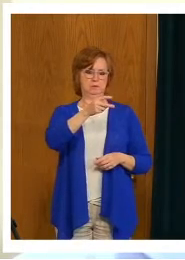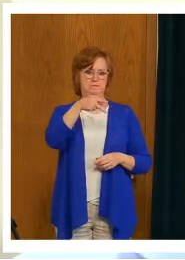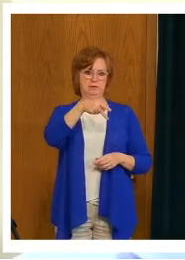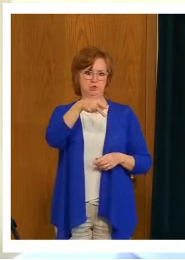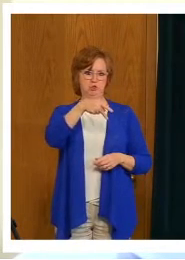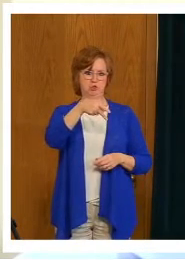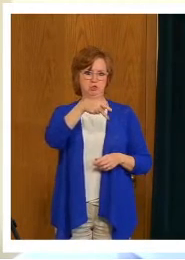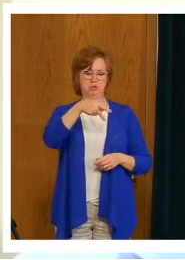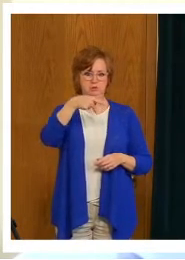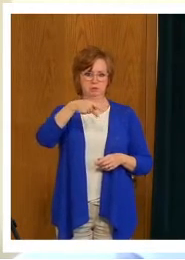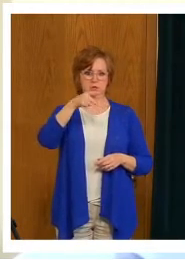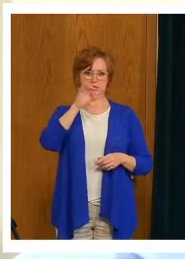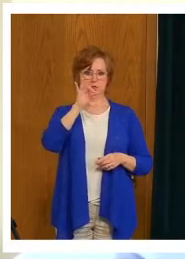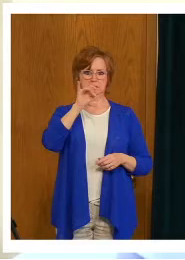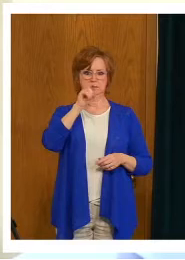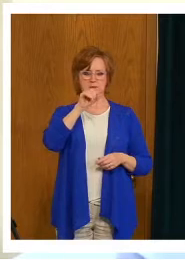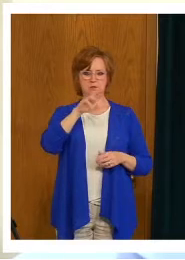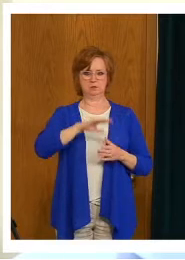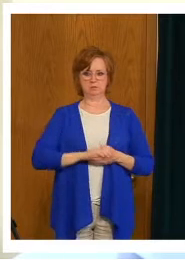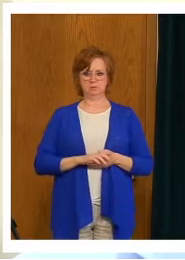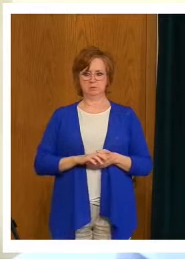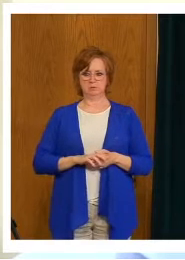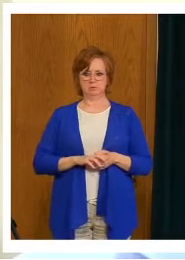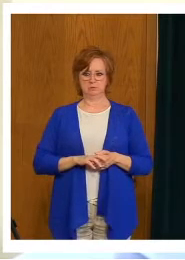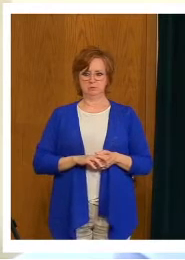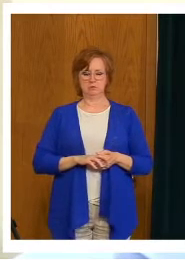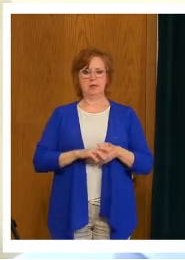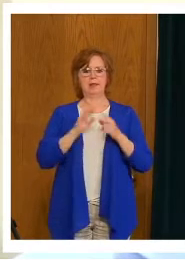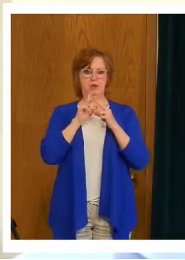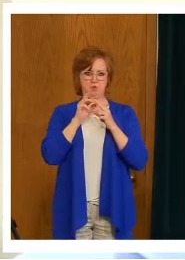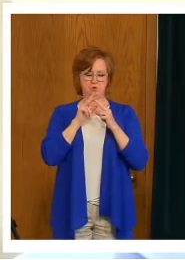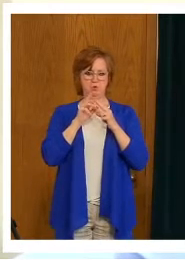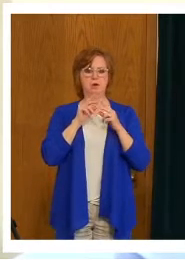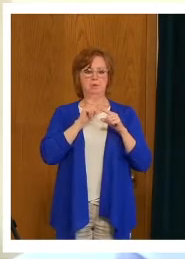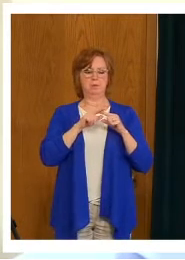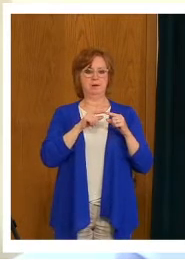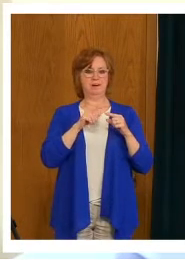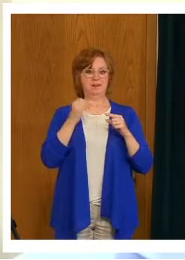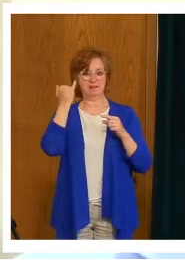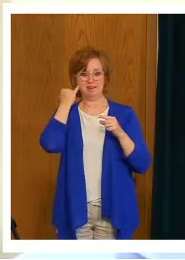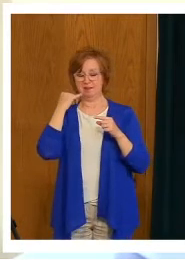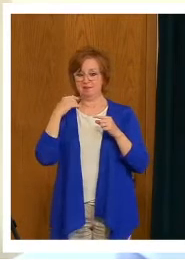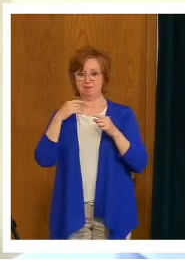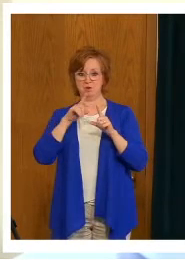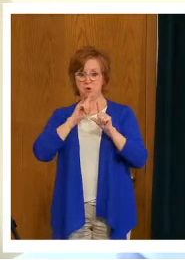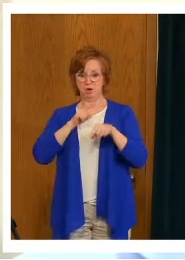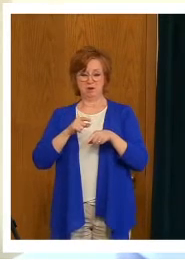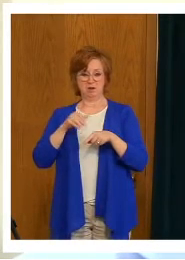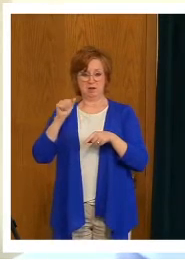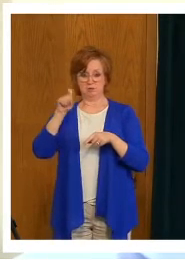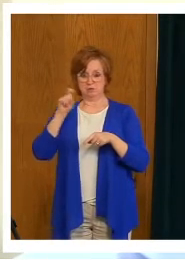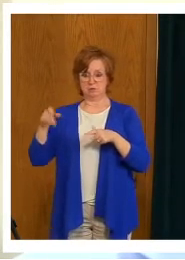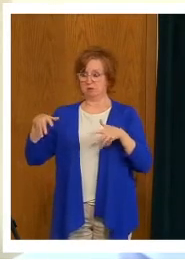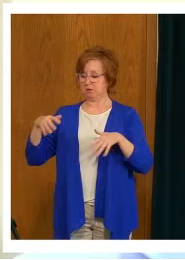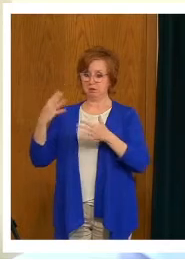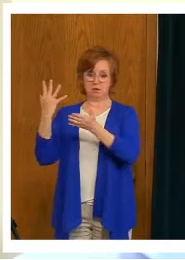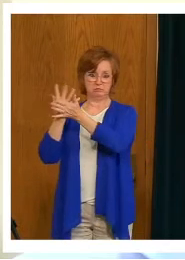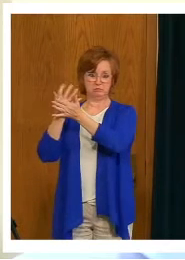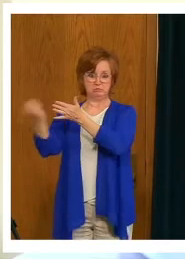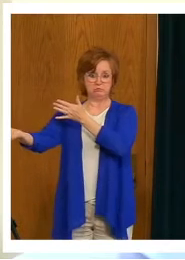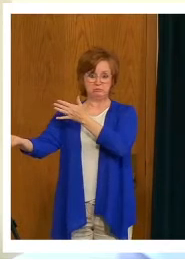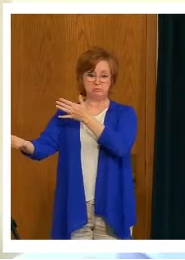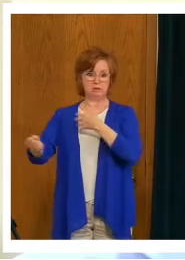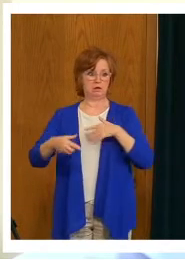AstraZeneca first dose, you can get second dose AstraZeneca or Pfizer. But if supplies are constrained, that by no means mean that people who got first